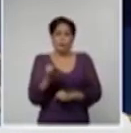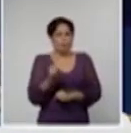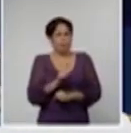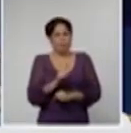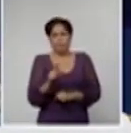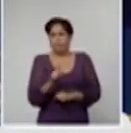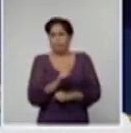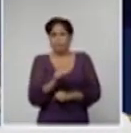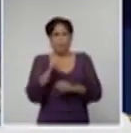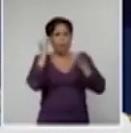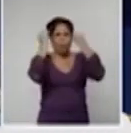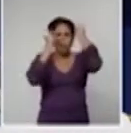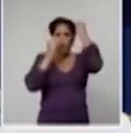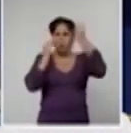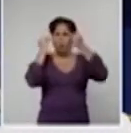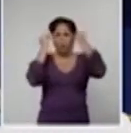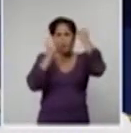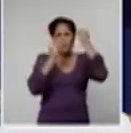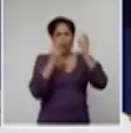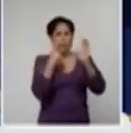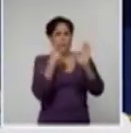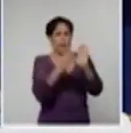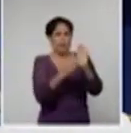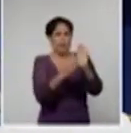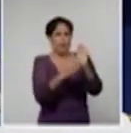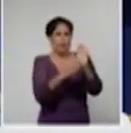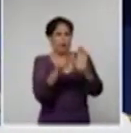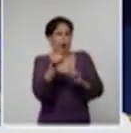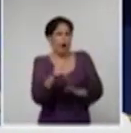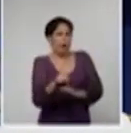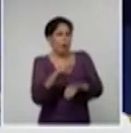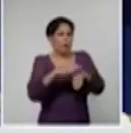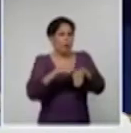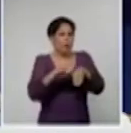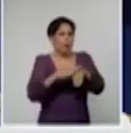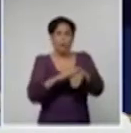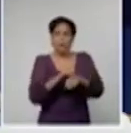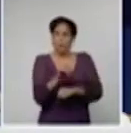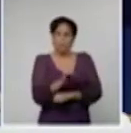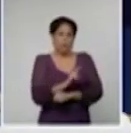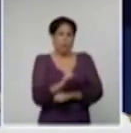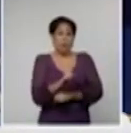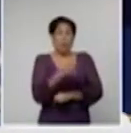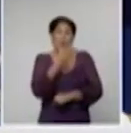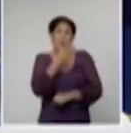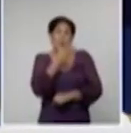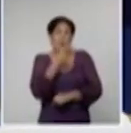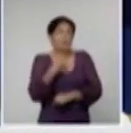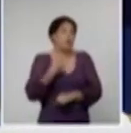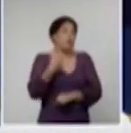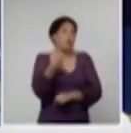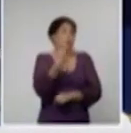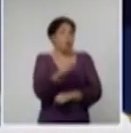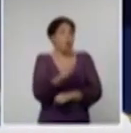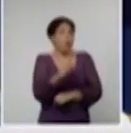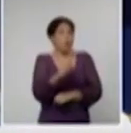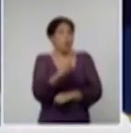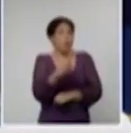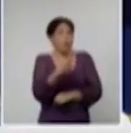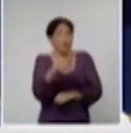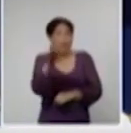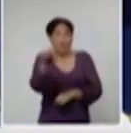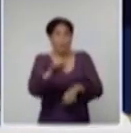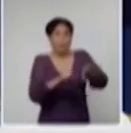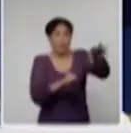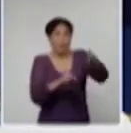the treatment that is applied to the patients from the very moment that they are identified, that from the very